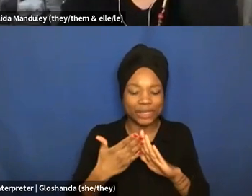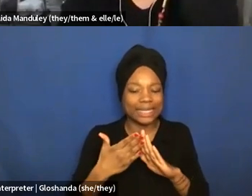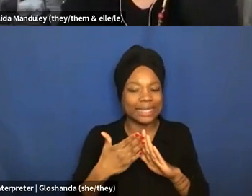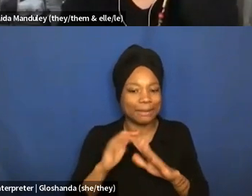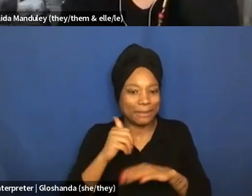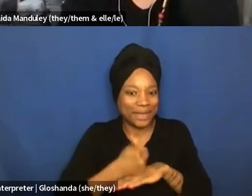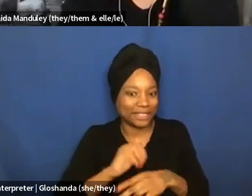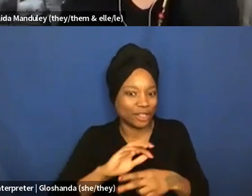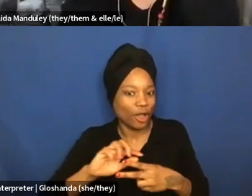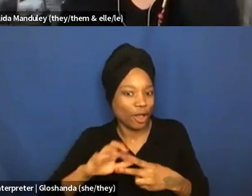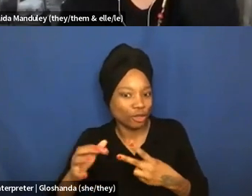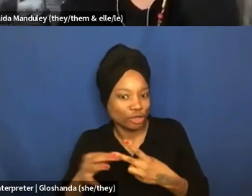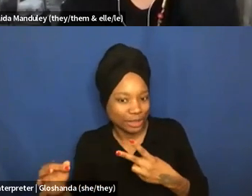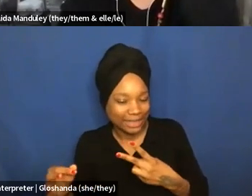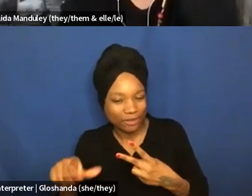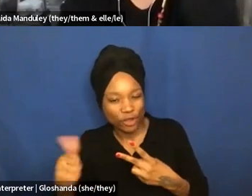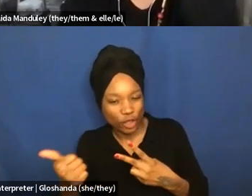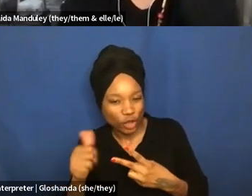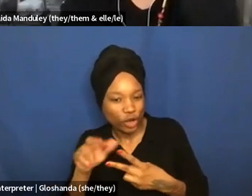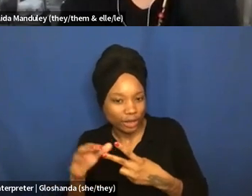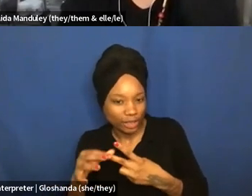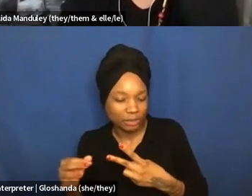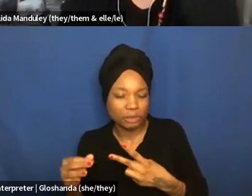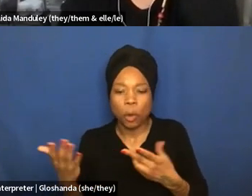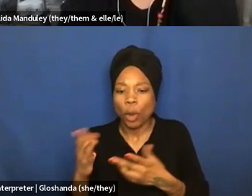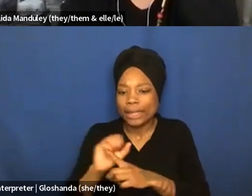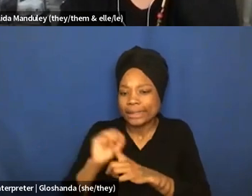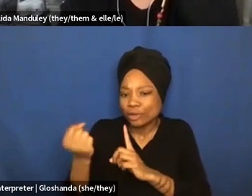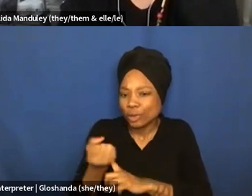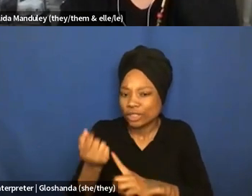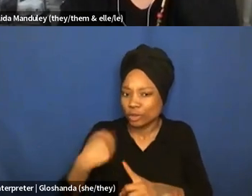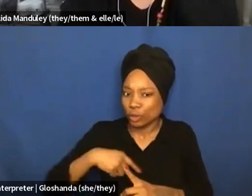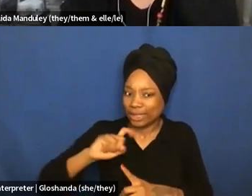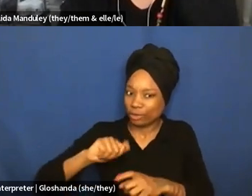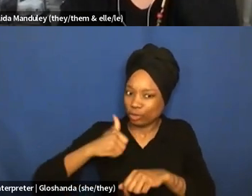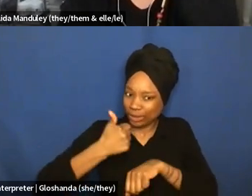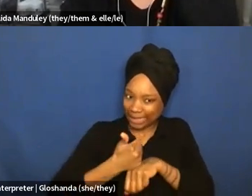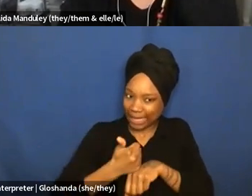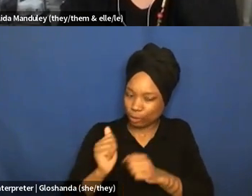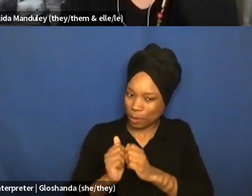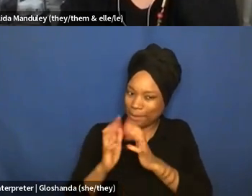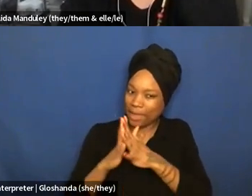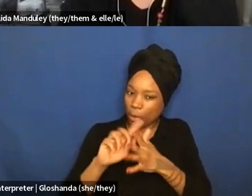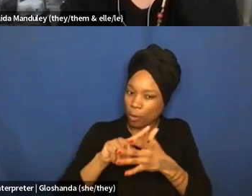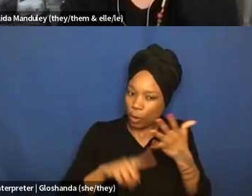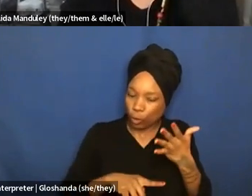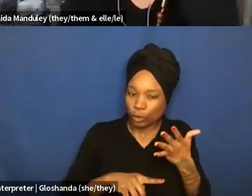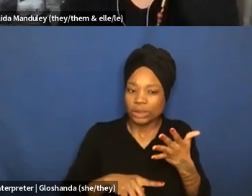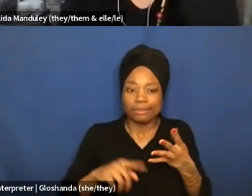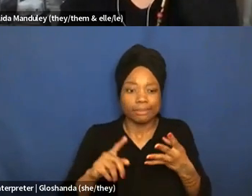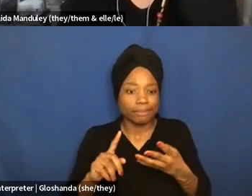them? What tools, you've already started naming, what tools and knowledge can help advance them? And